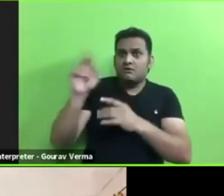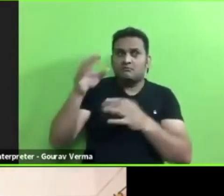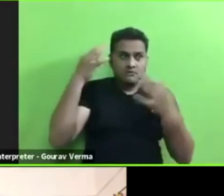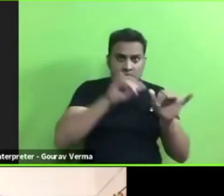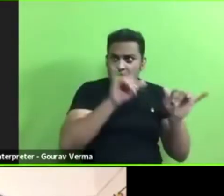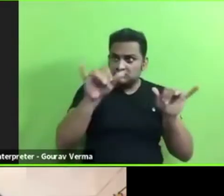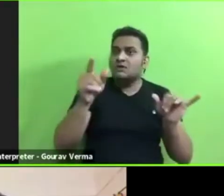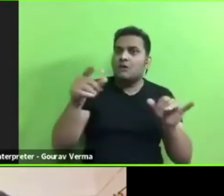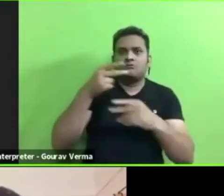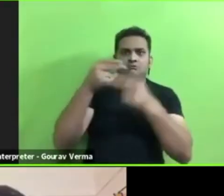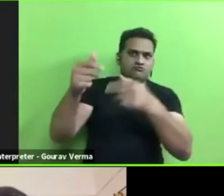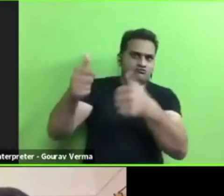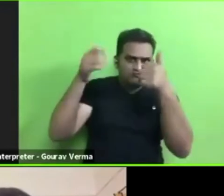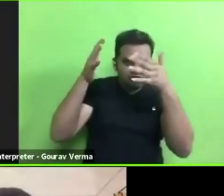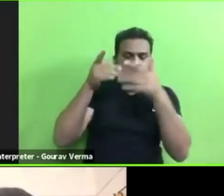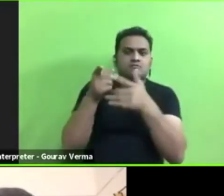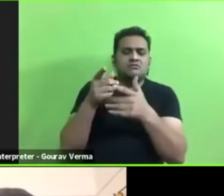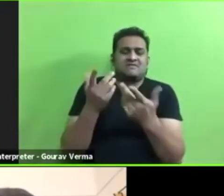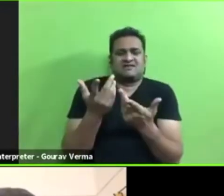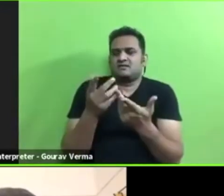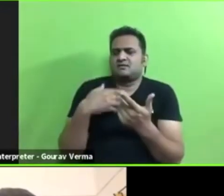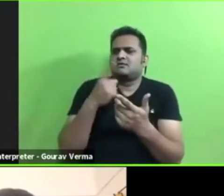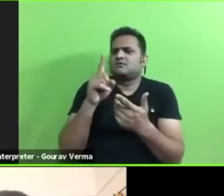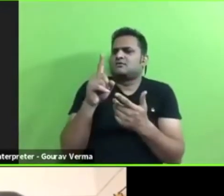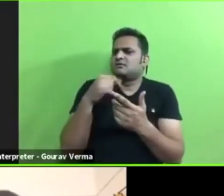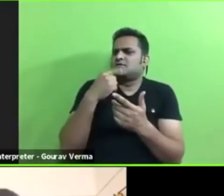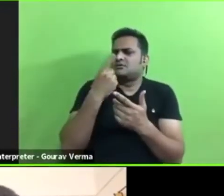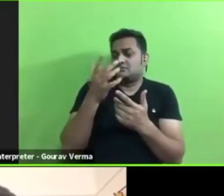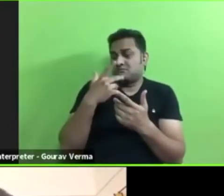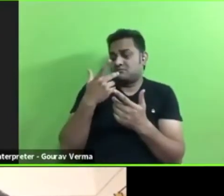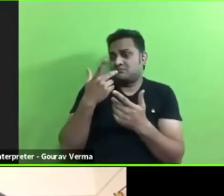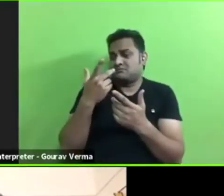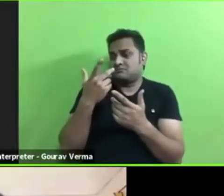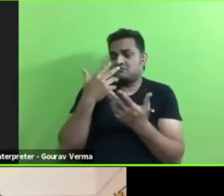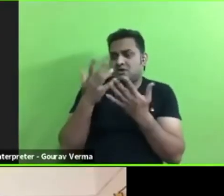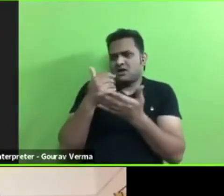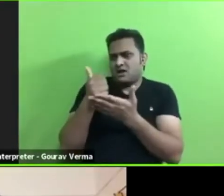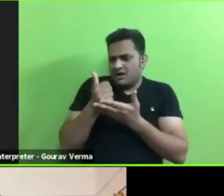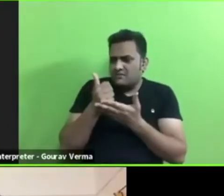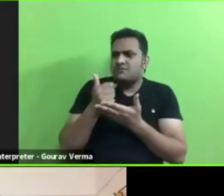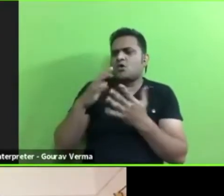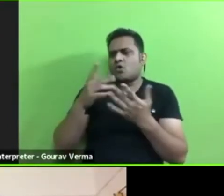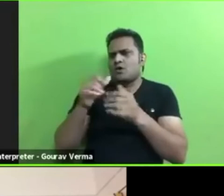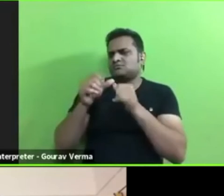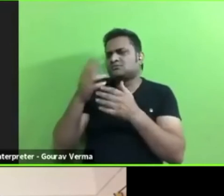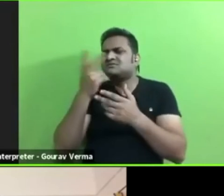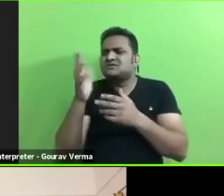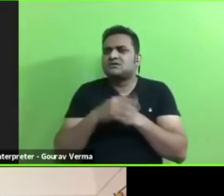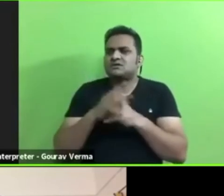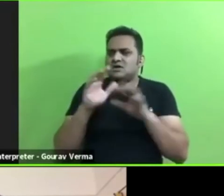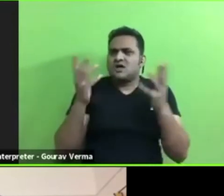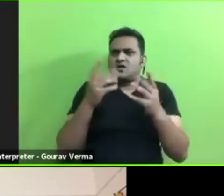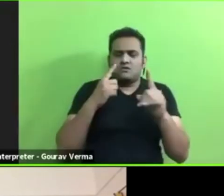So my, one thing I would like to, for you to maybe perhaps help us reflect also on how the